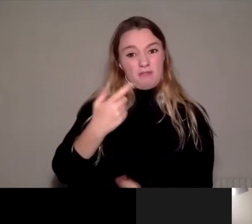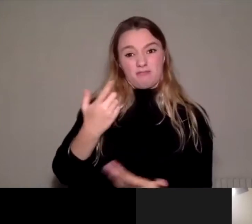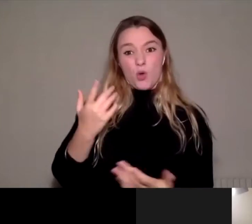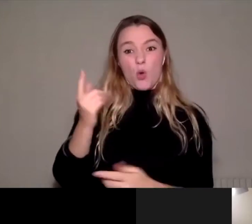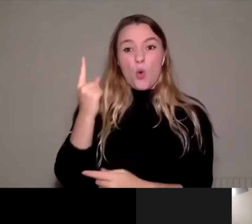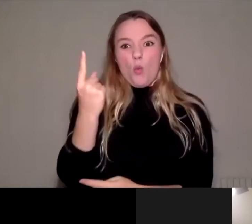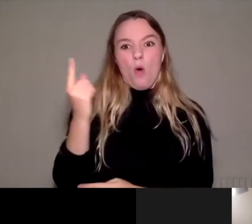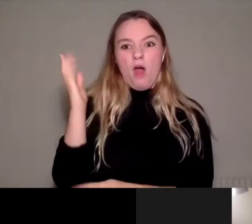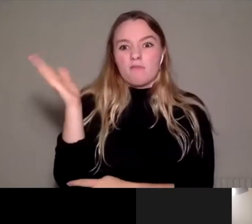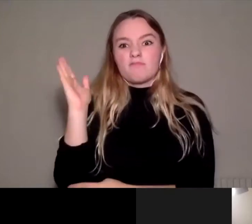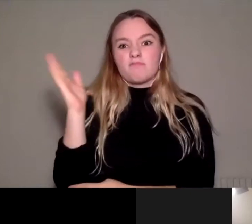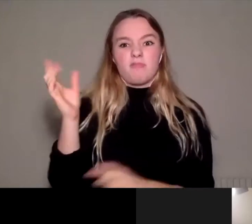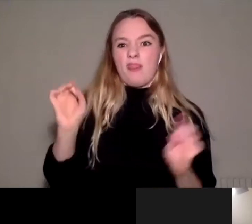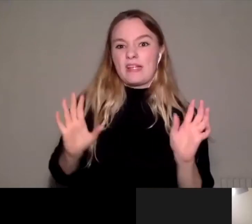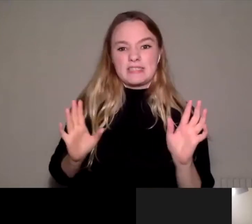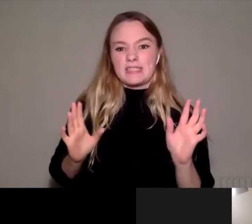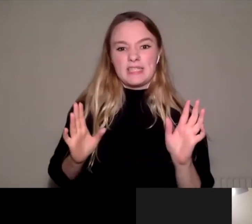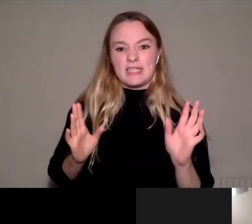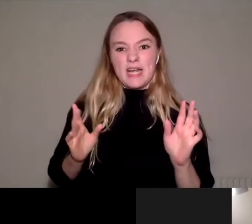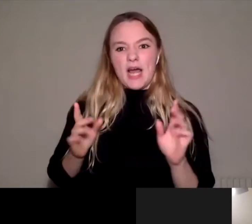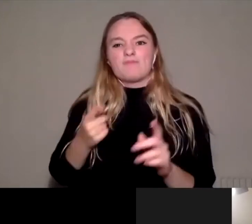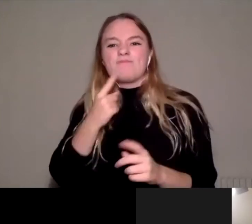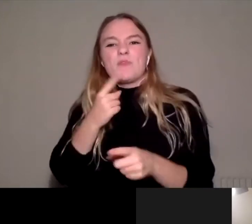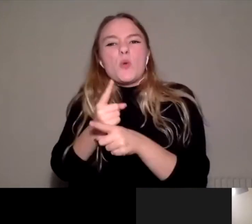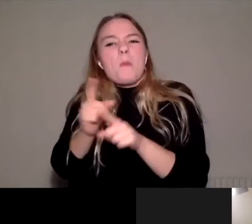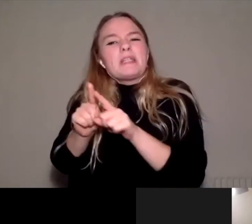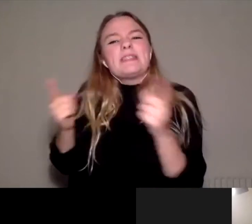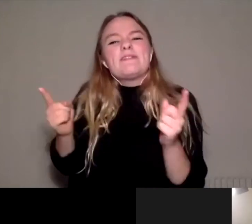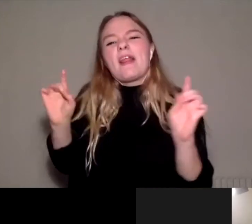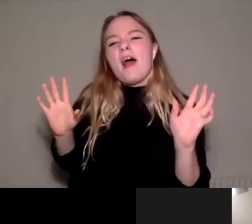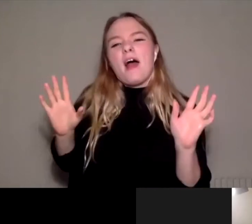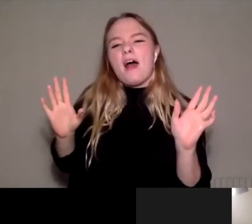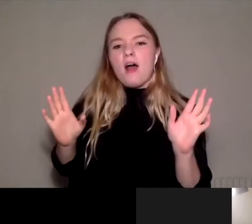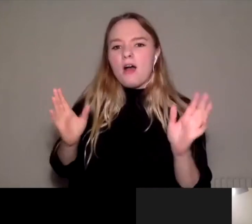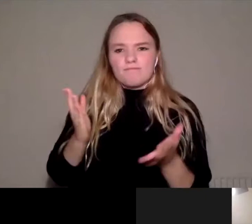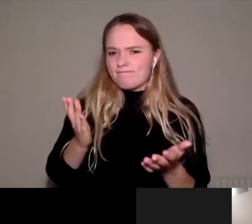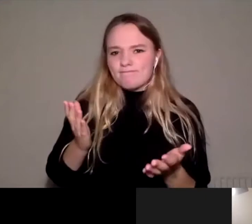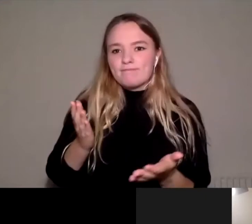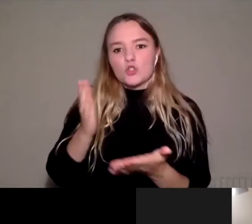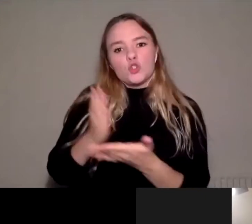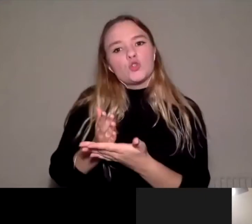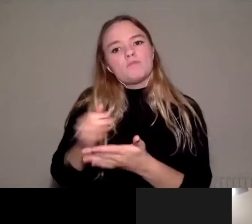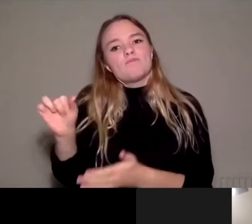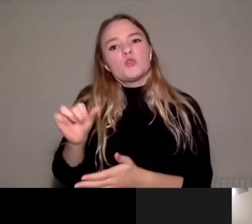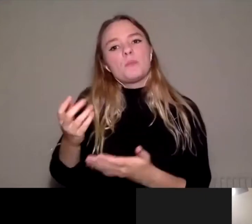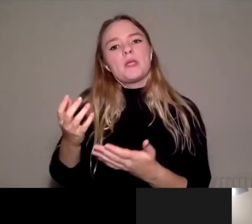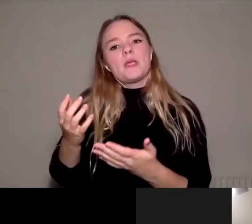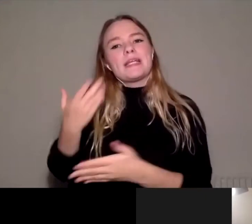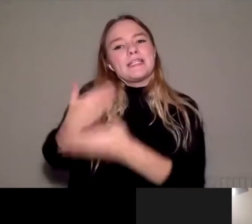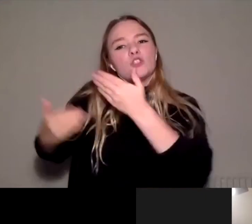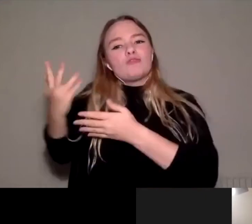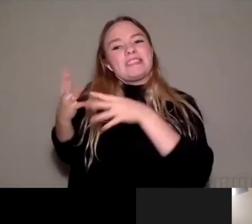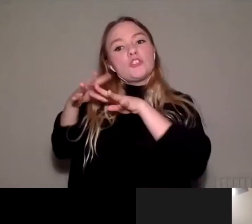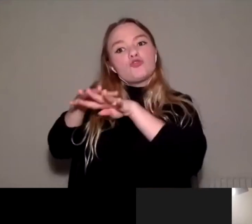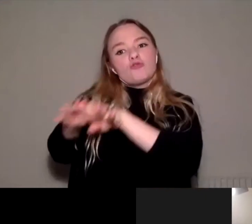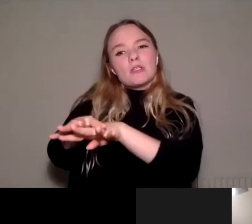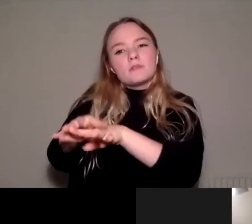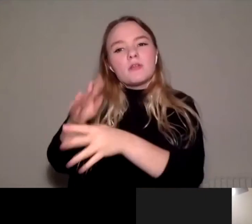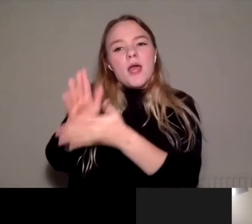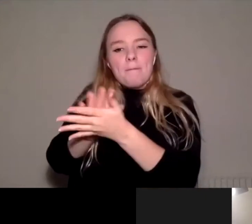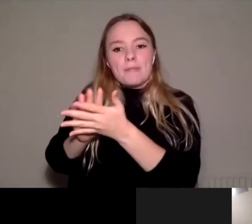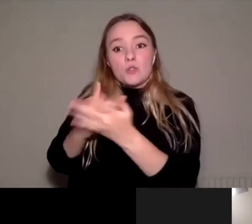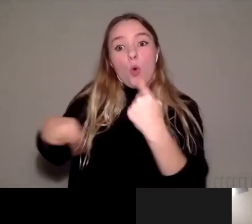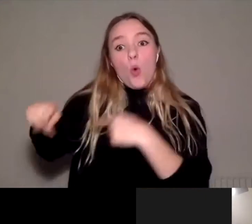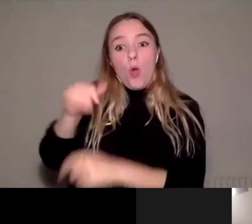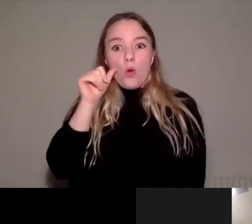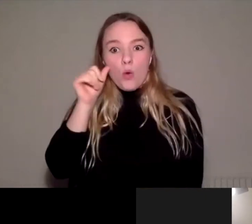where you speak about difference and that's it, because it needs to be an integrated thing so that we're not singled out. So that it's not, oh no, I have to go to